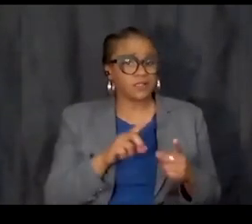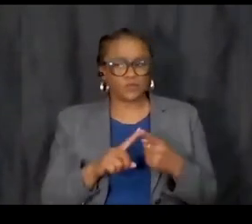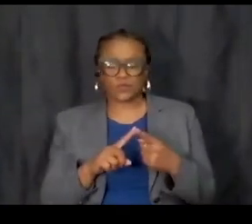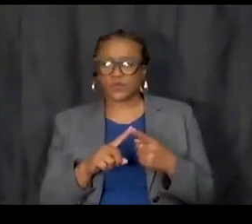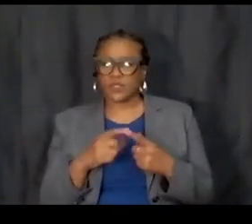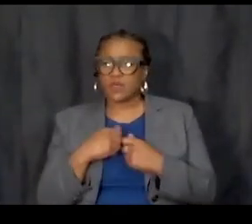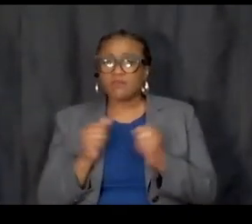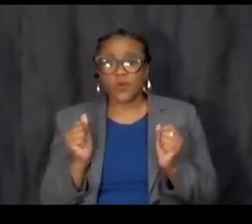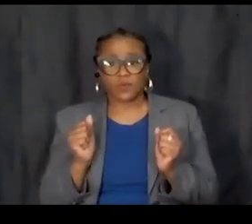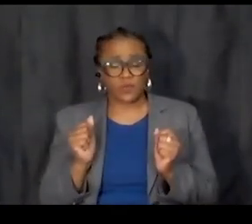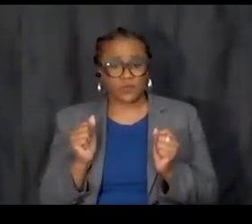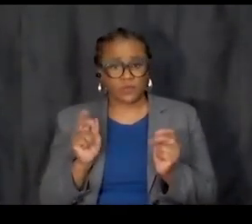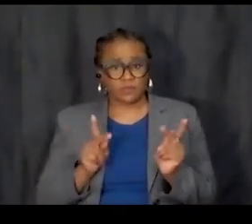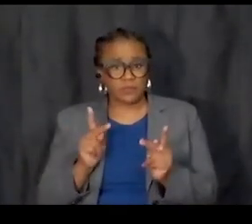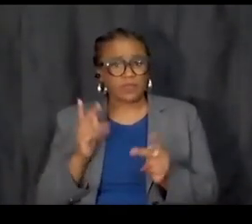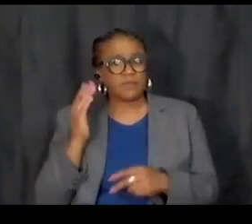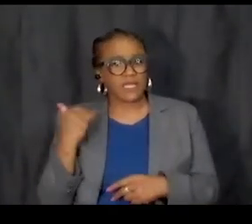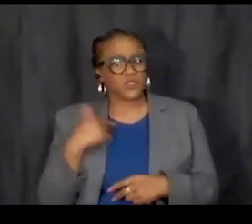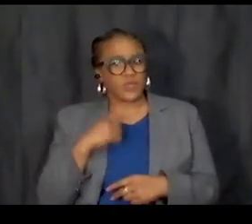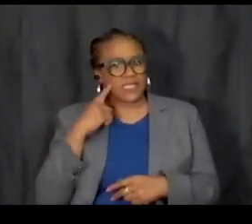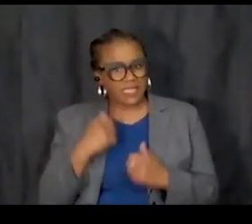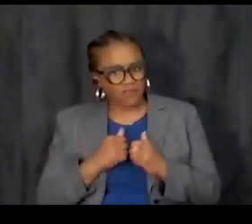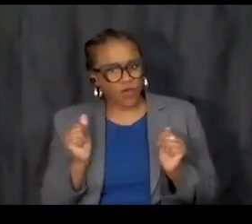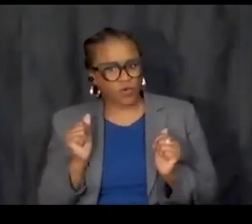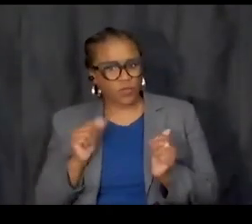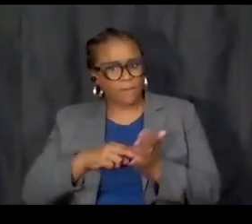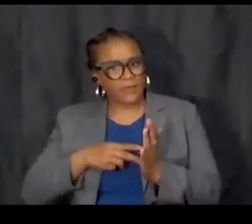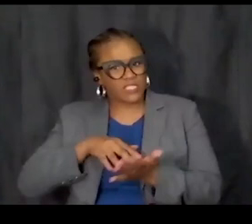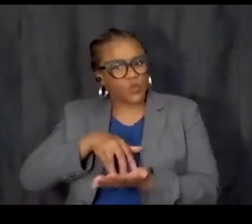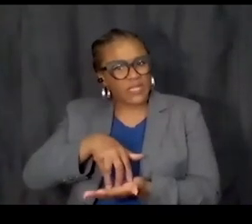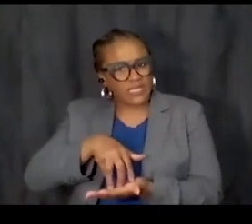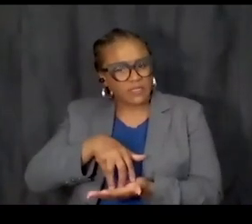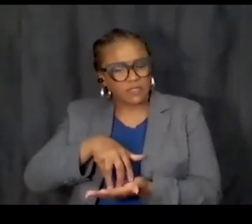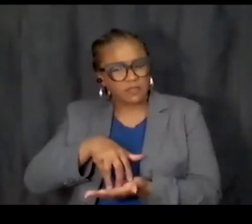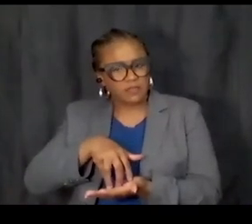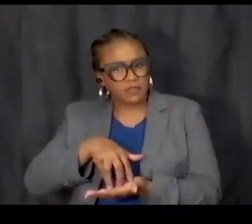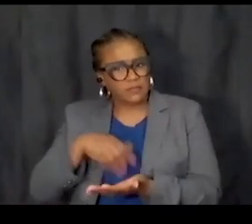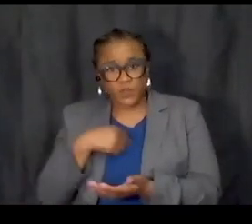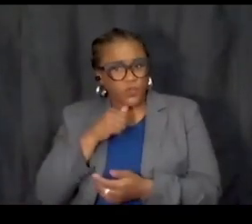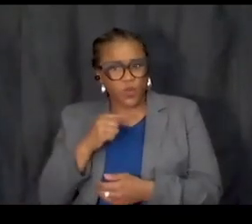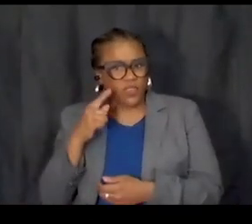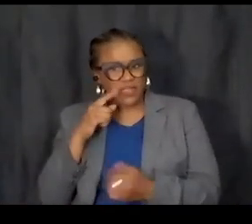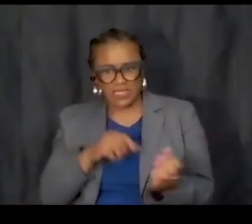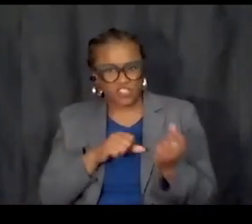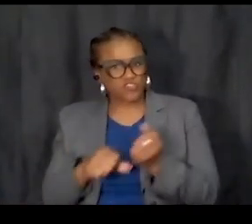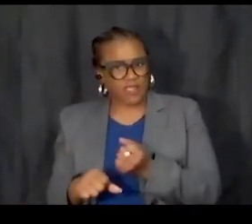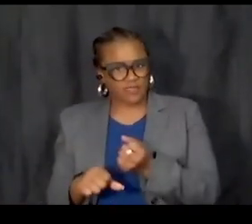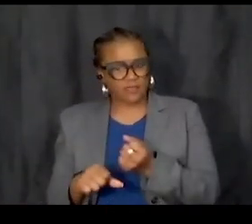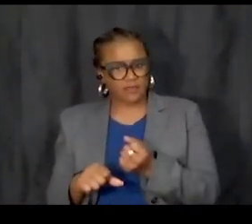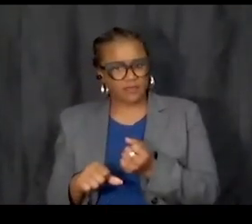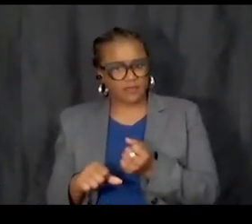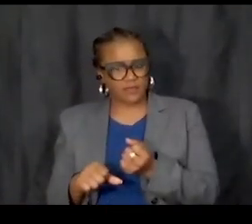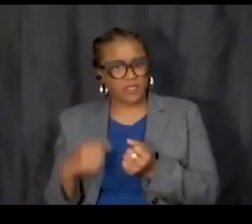vulnerable people, because we think of vulnerability as weakness. We don't think of it as strength. We think